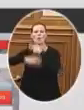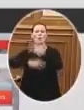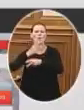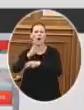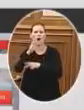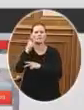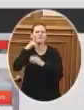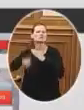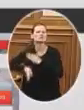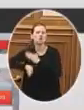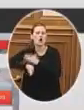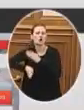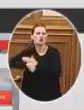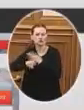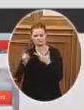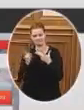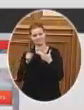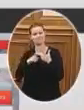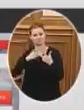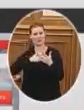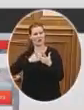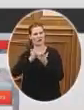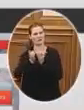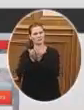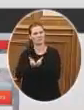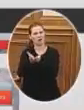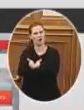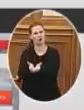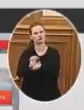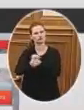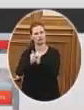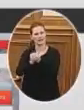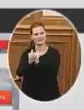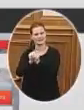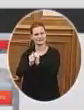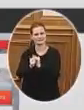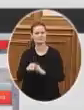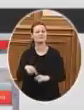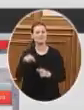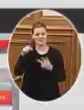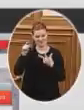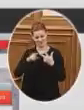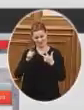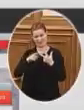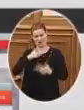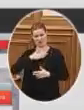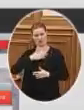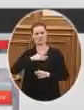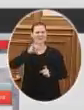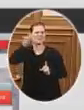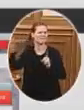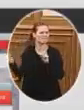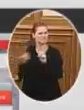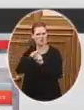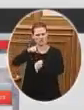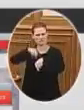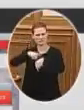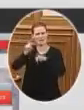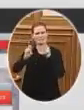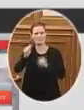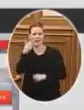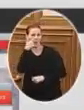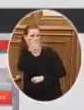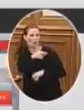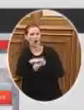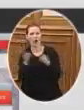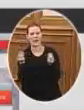soccer, that this is the first time that we will be able to see the races from the land or be participants in the viewer sites from the land. It's